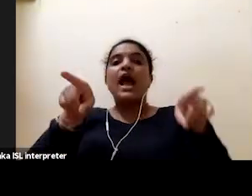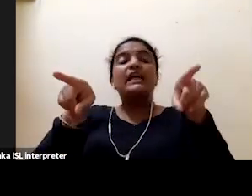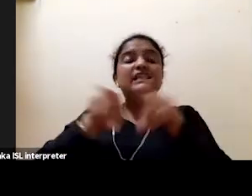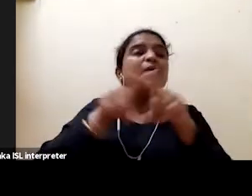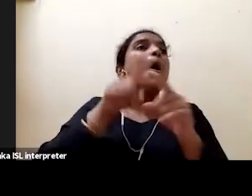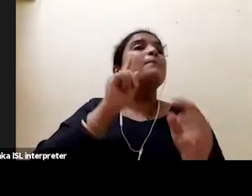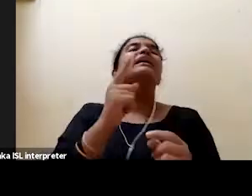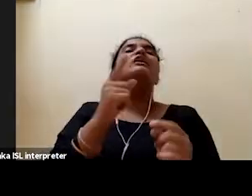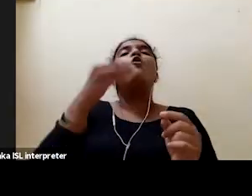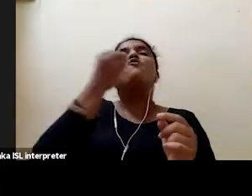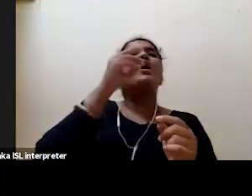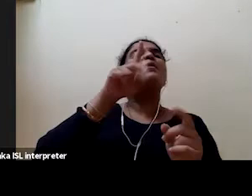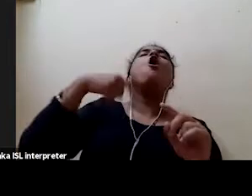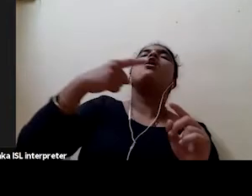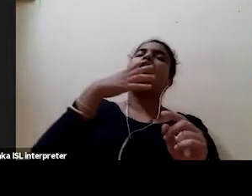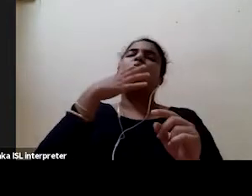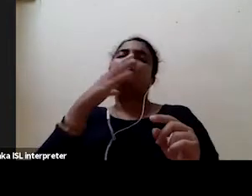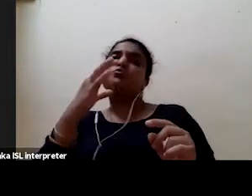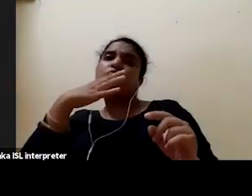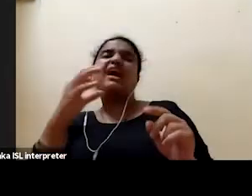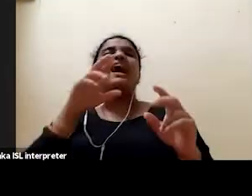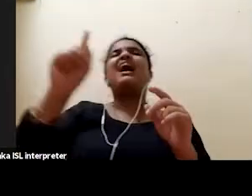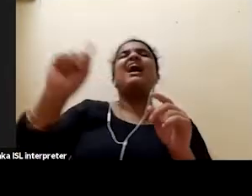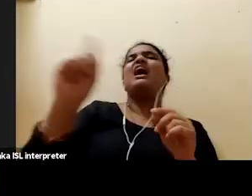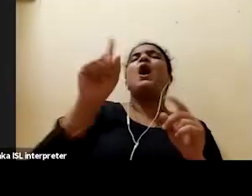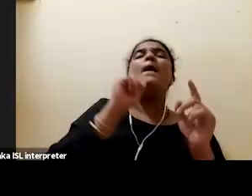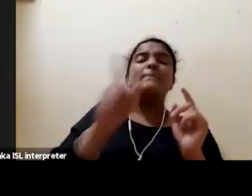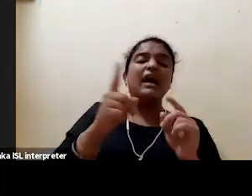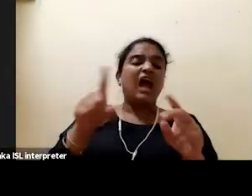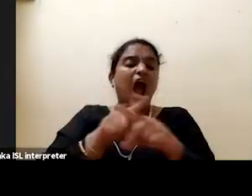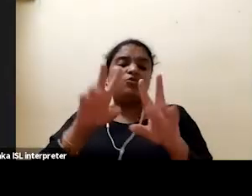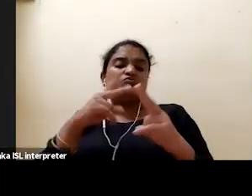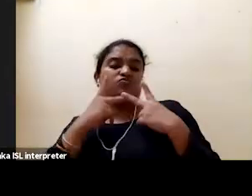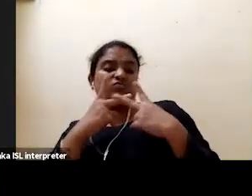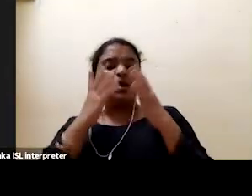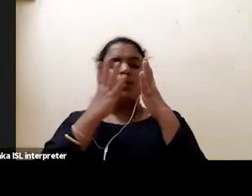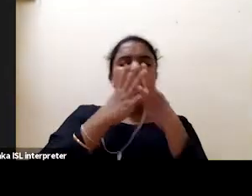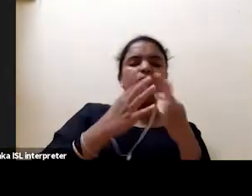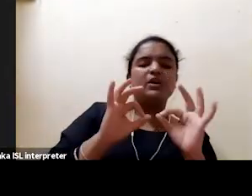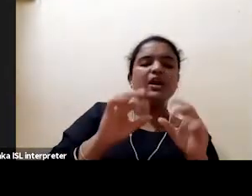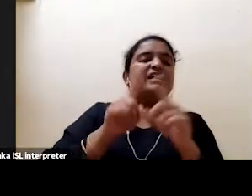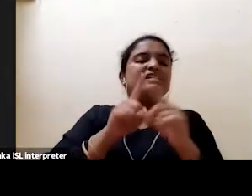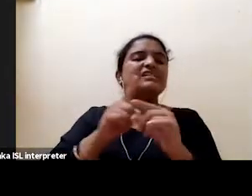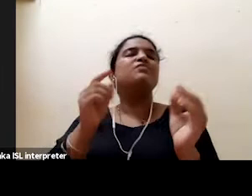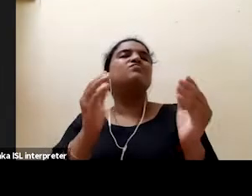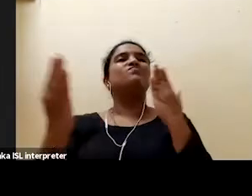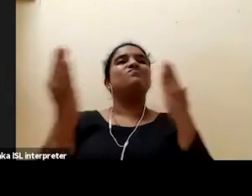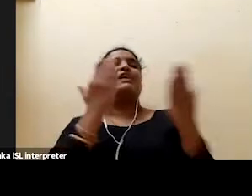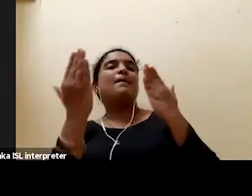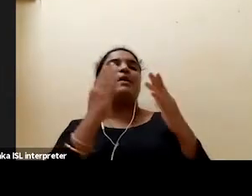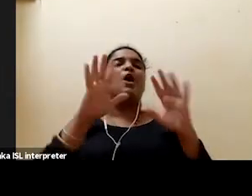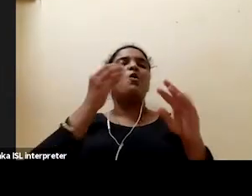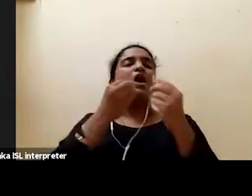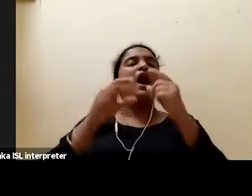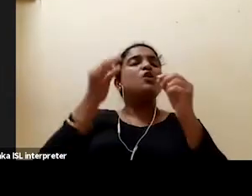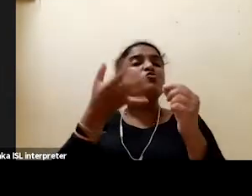the taste of the food. Of course, that is important, but that's not the only thing you talk about. So make interesting comparisons, which will come to